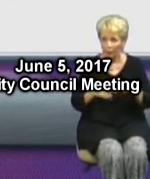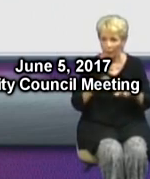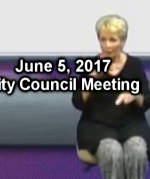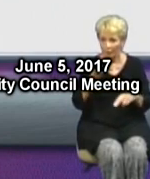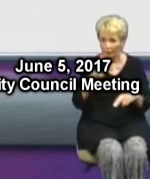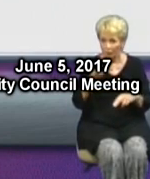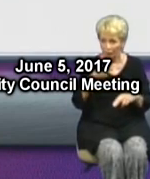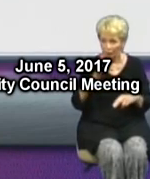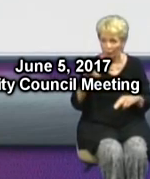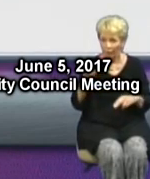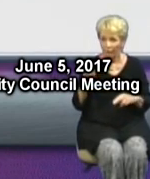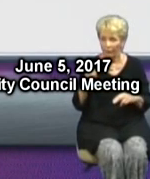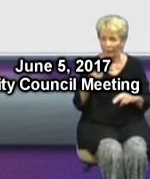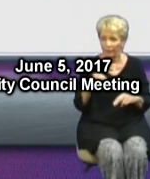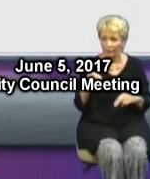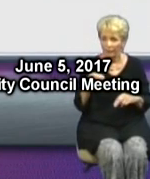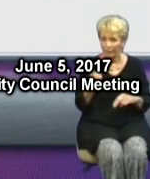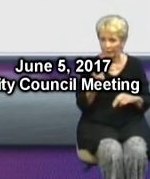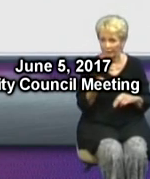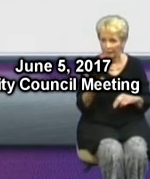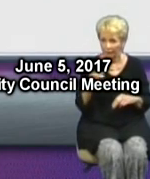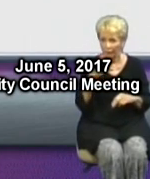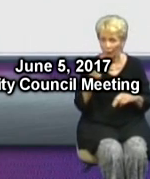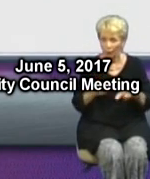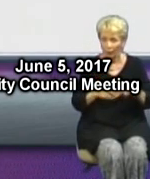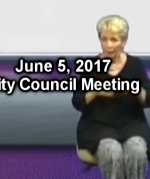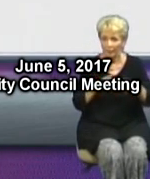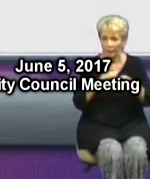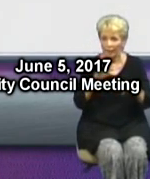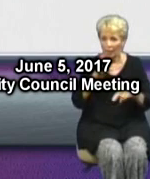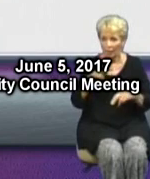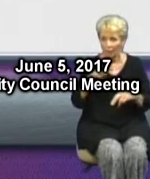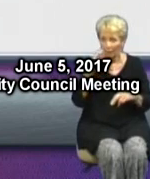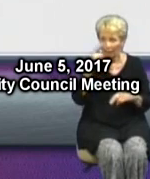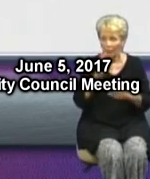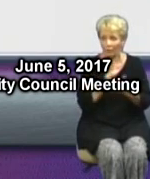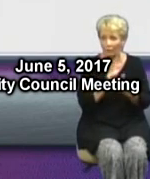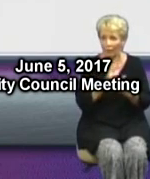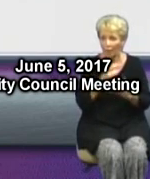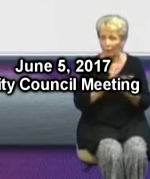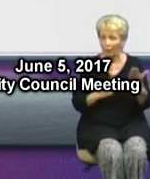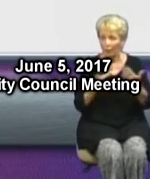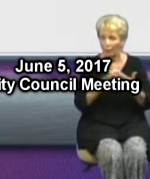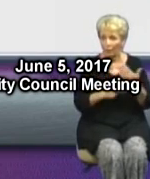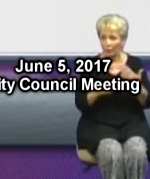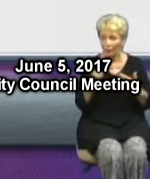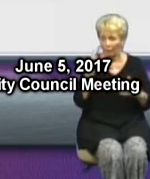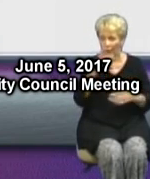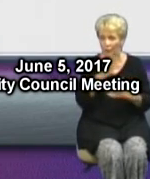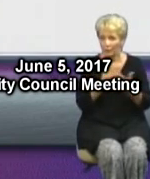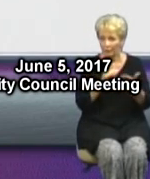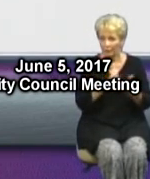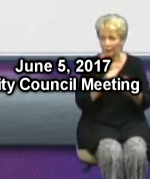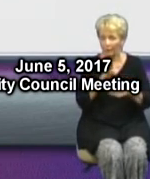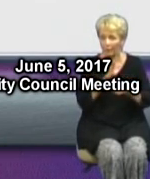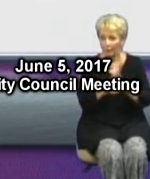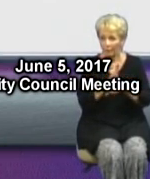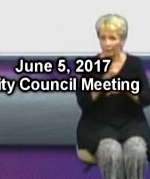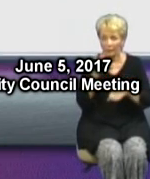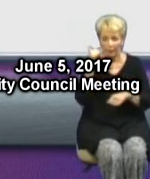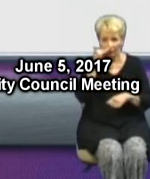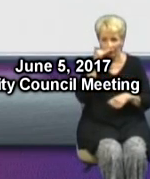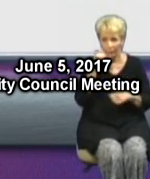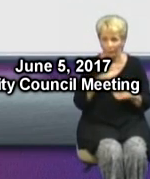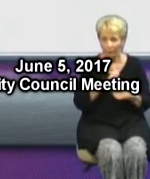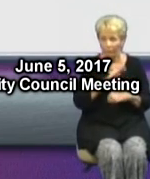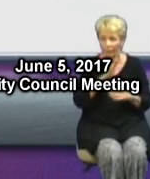sewer fees, and several rate increases in Compass for the video programming and for some commercial telephone.